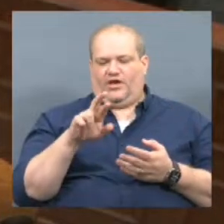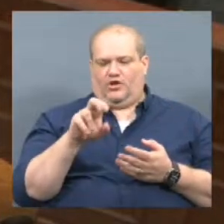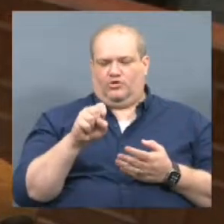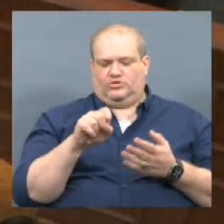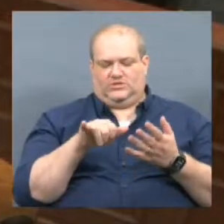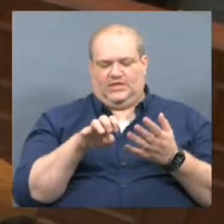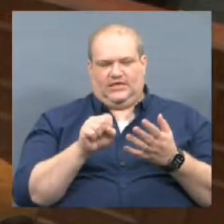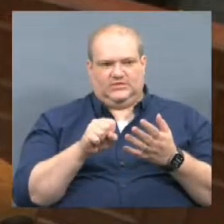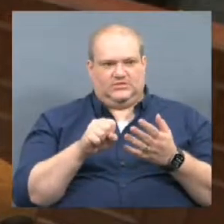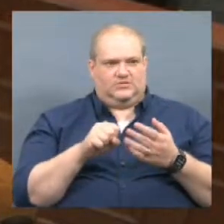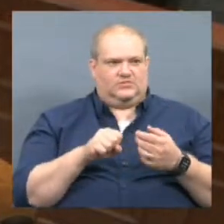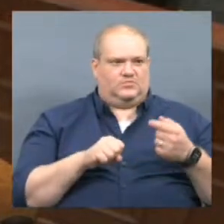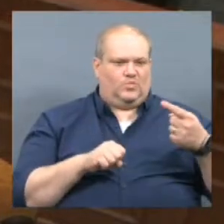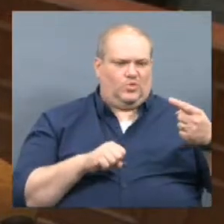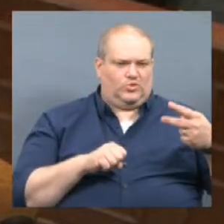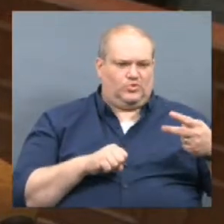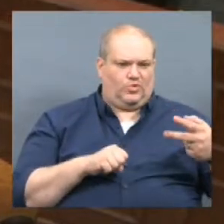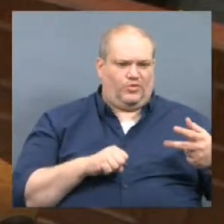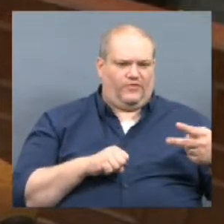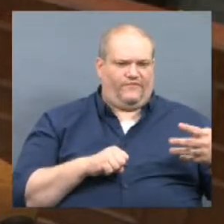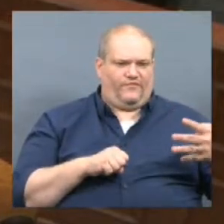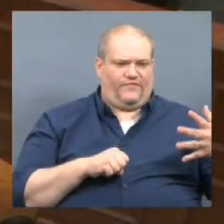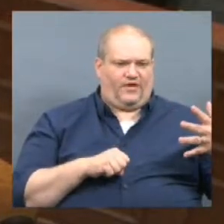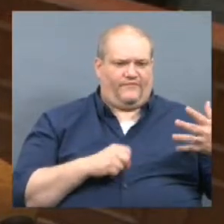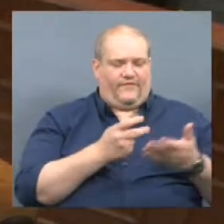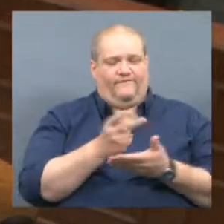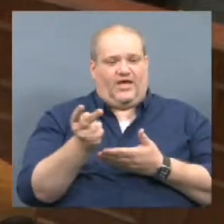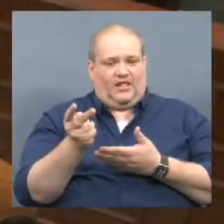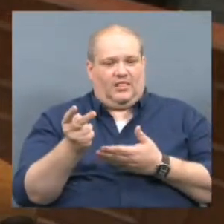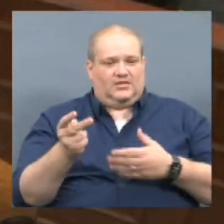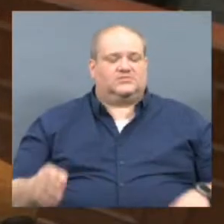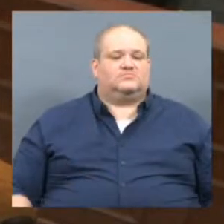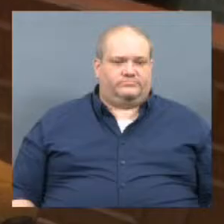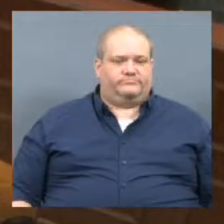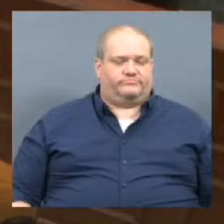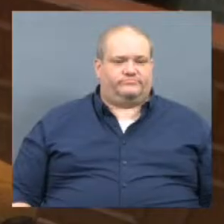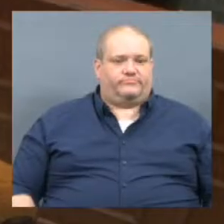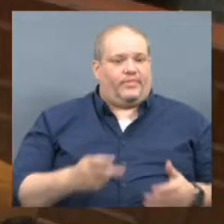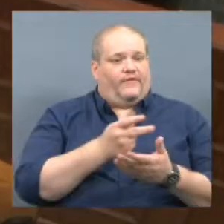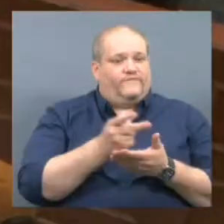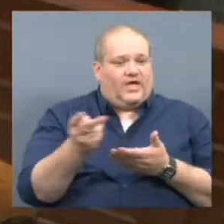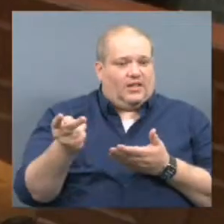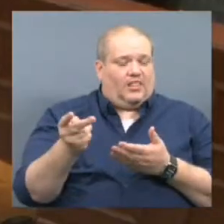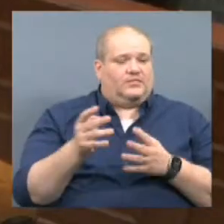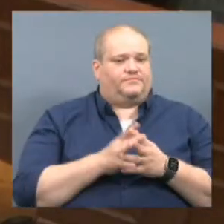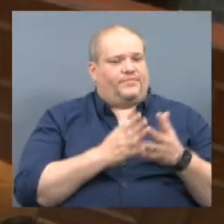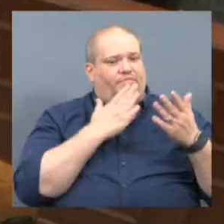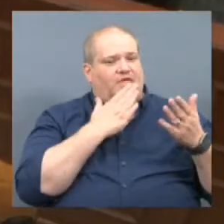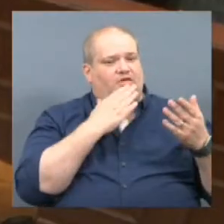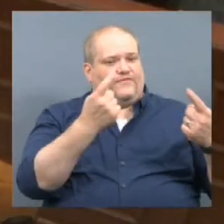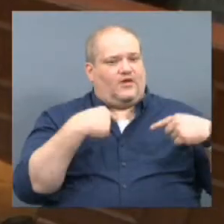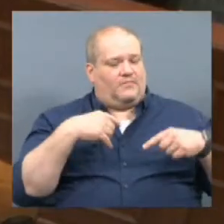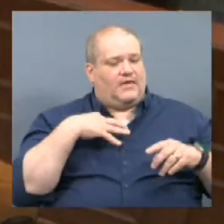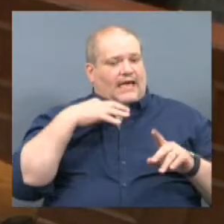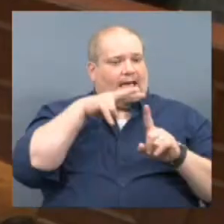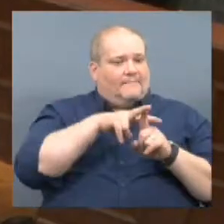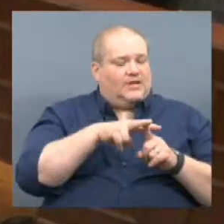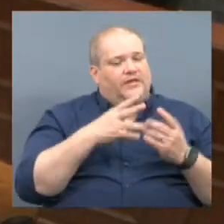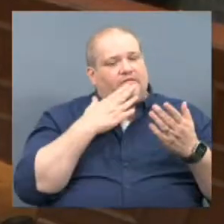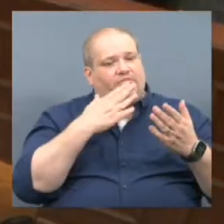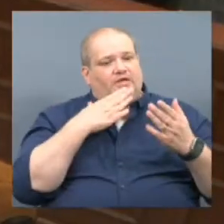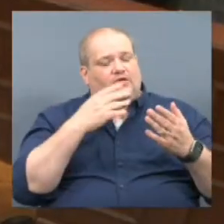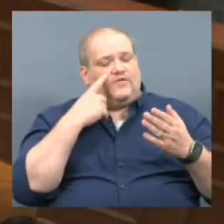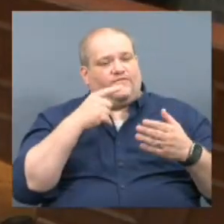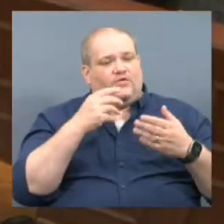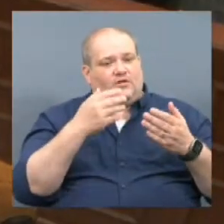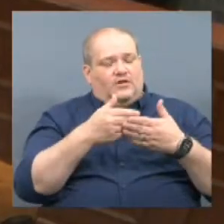Yes. 1, 2, 3, 4, 5. Motion fails. Motion fails. Thank you for coming out, applicant. Thank you for